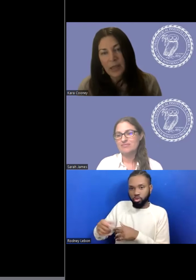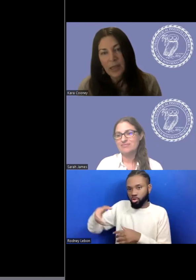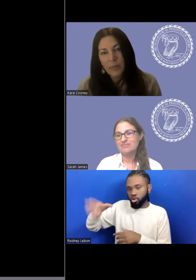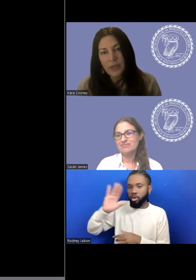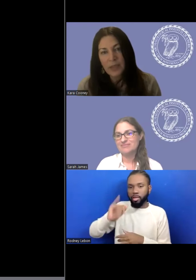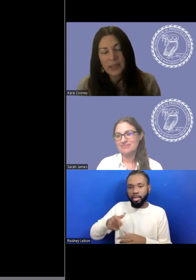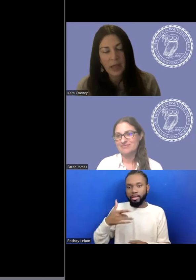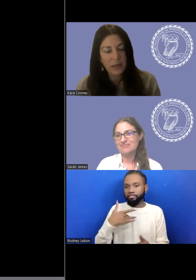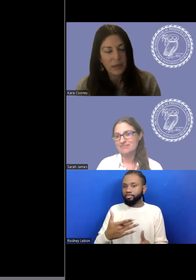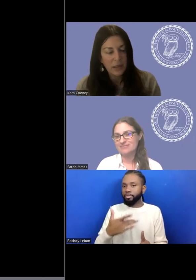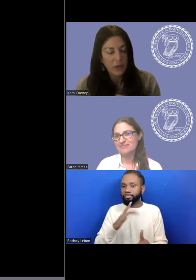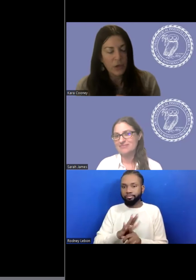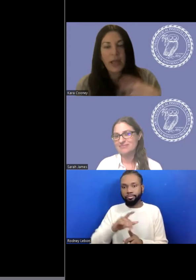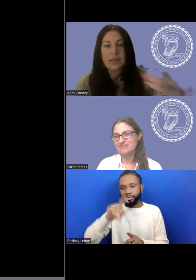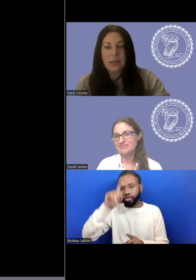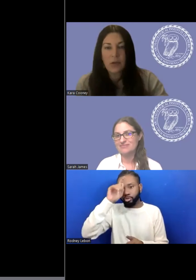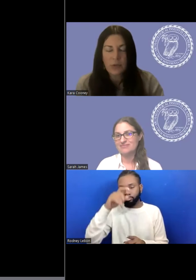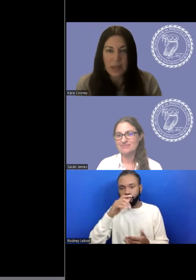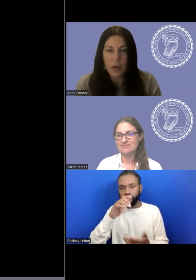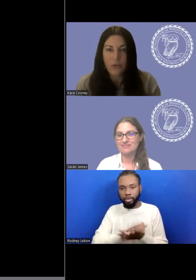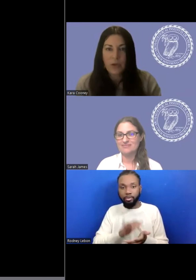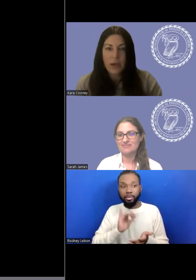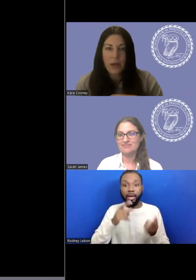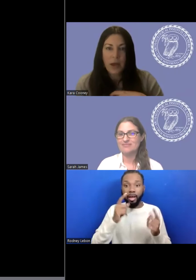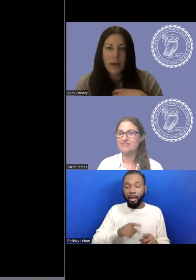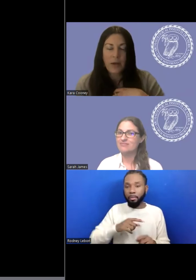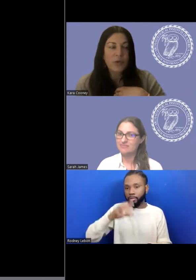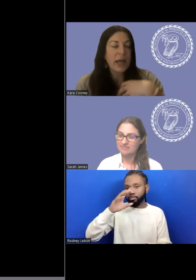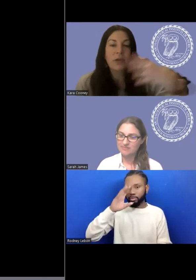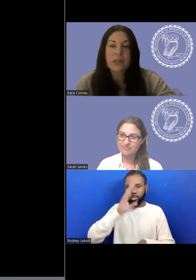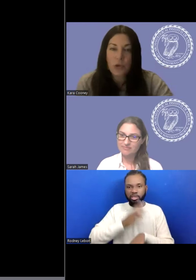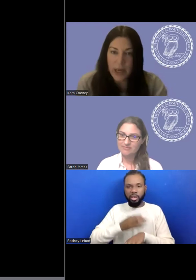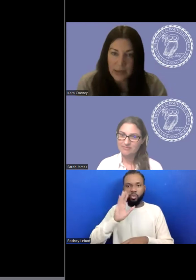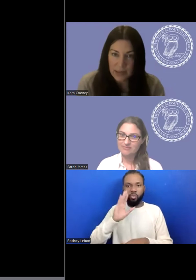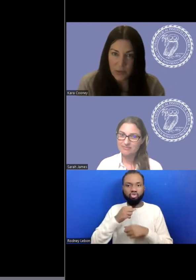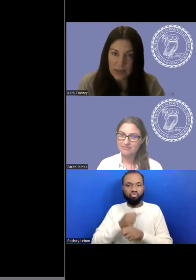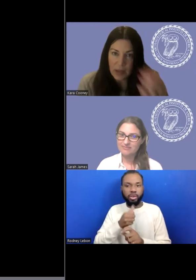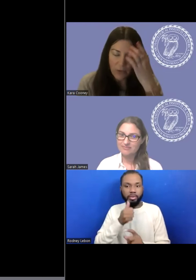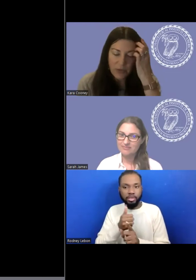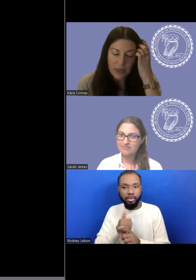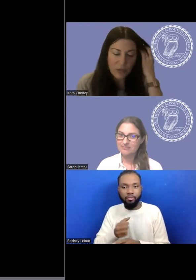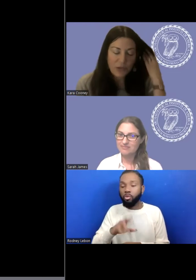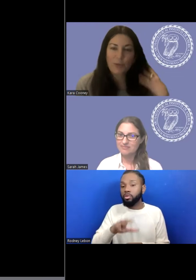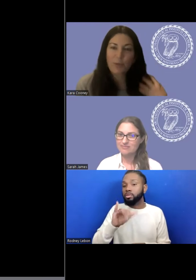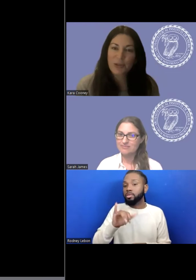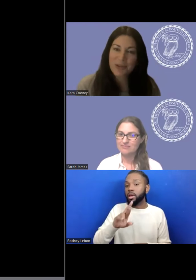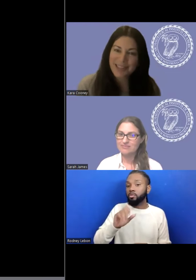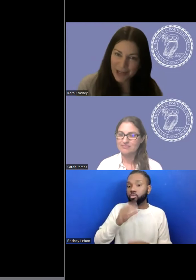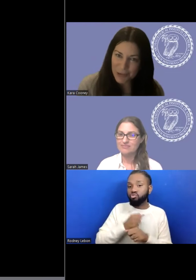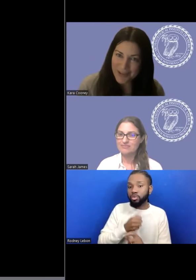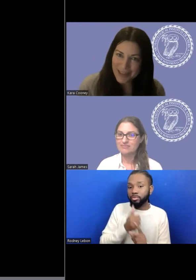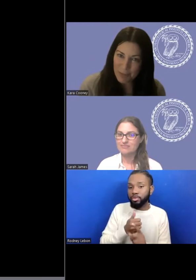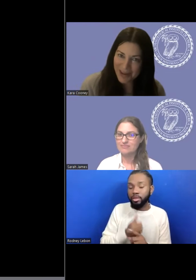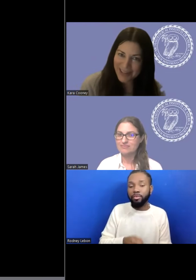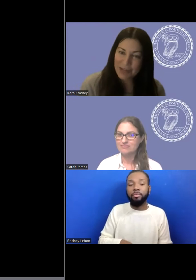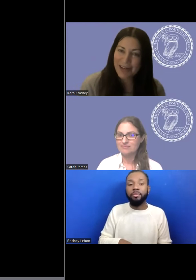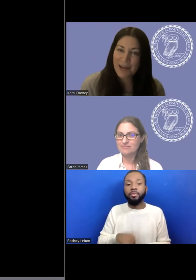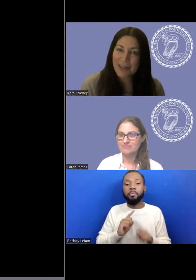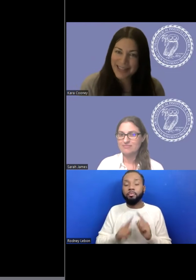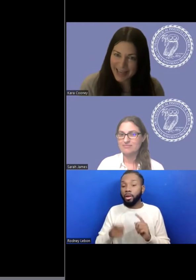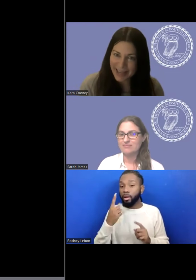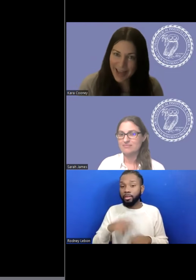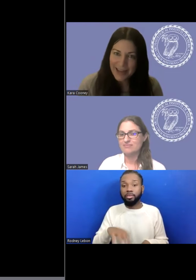on, that the sun creates his own self. Osiris creates his own self. The Egyptians are much more sexual and bodily